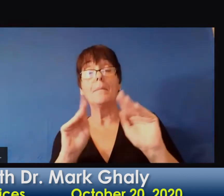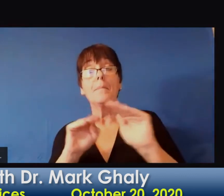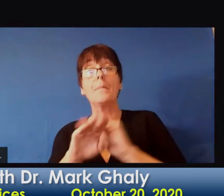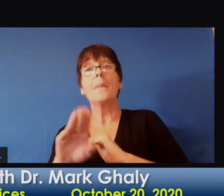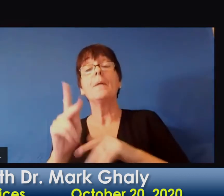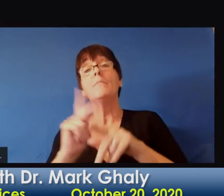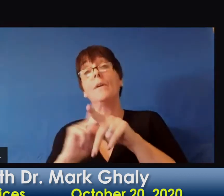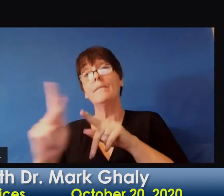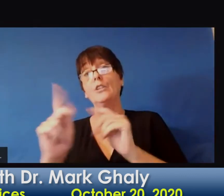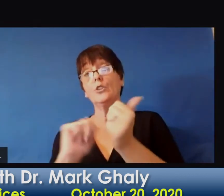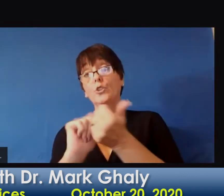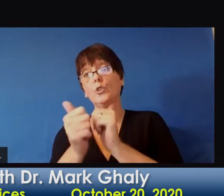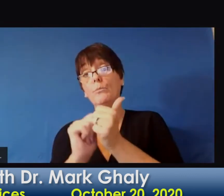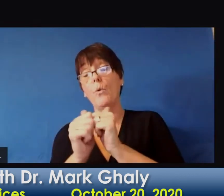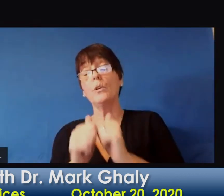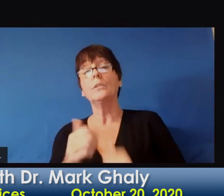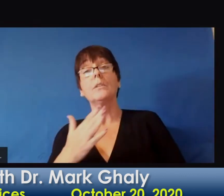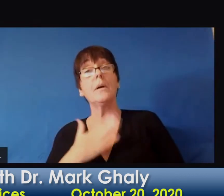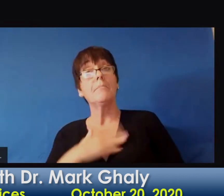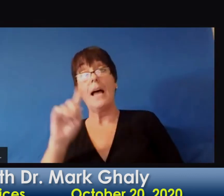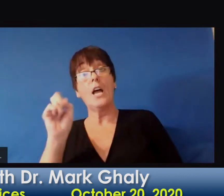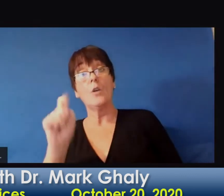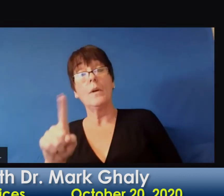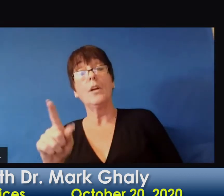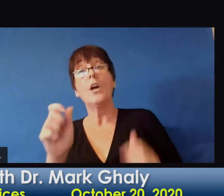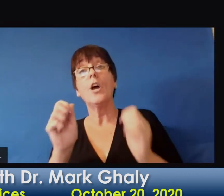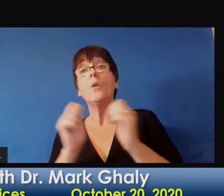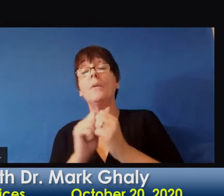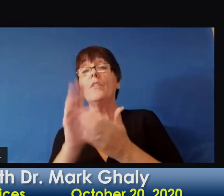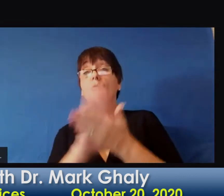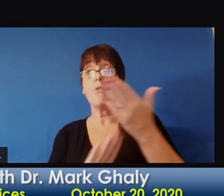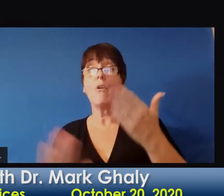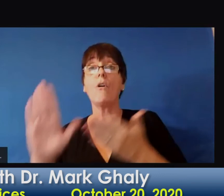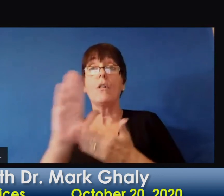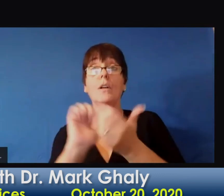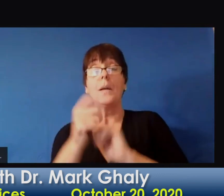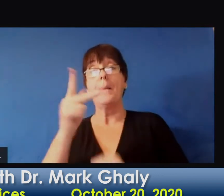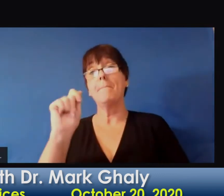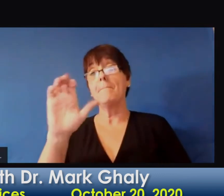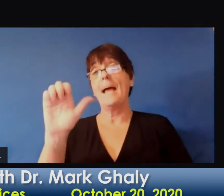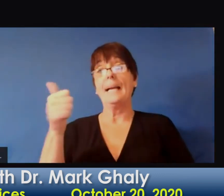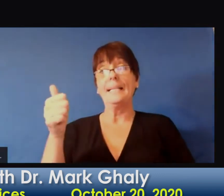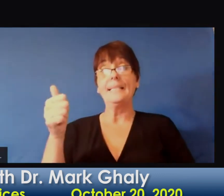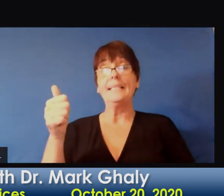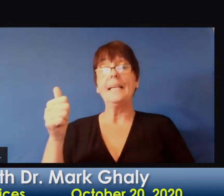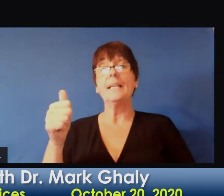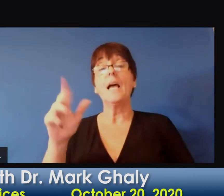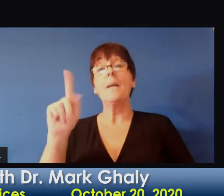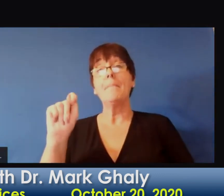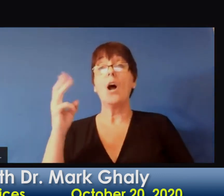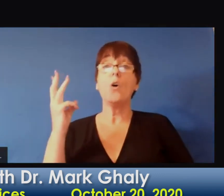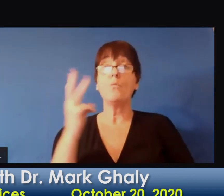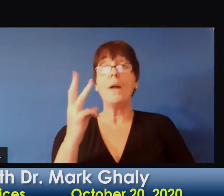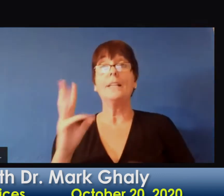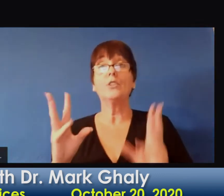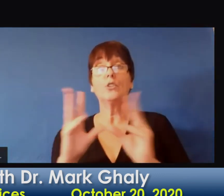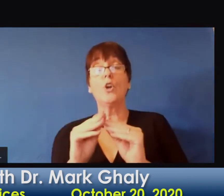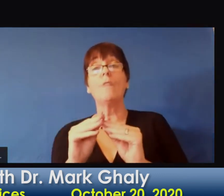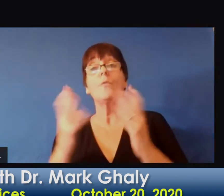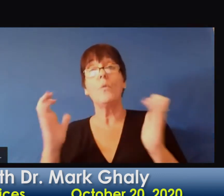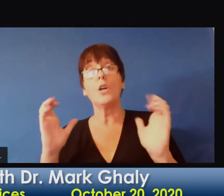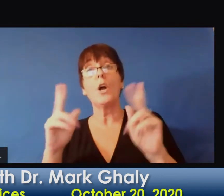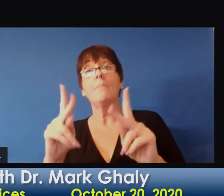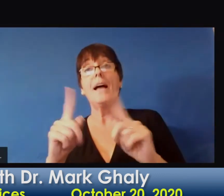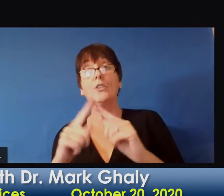professional sports. My question deals with collegiate sports, since we have the Pac-10 and Mountain West conferences both planning to return